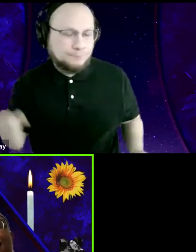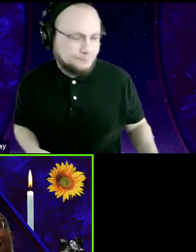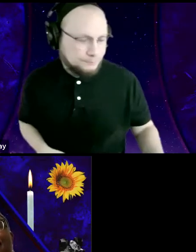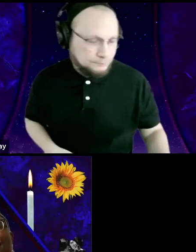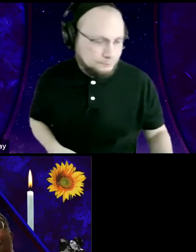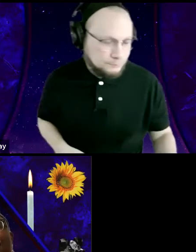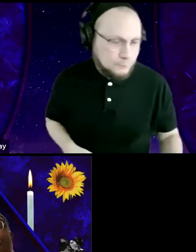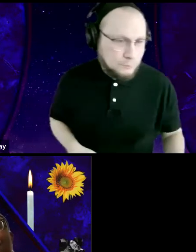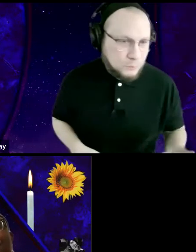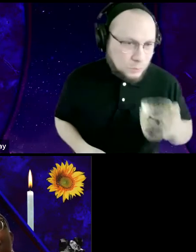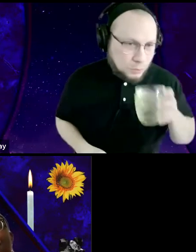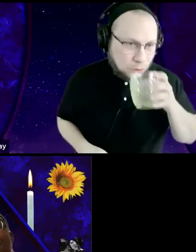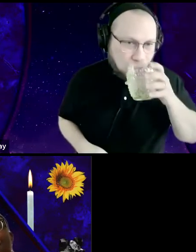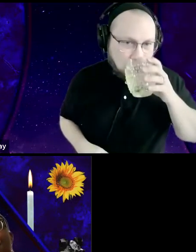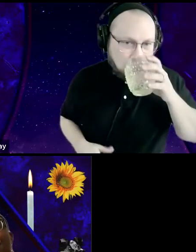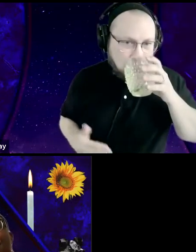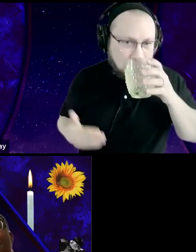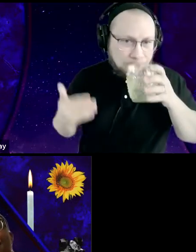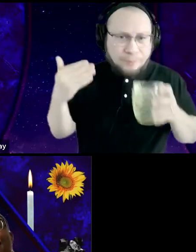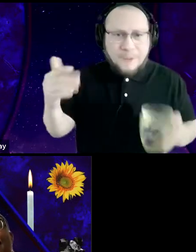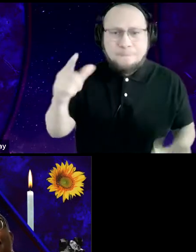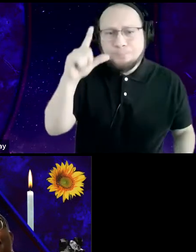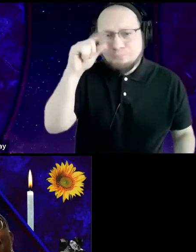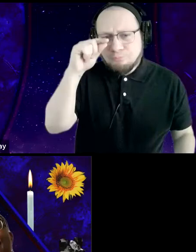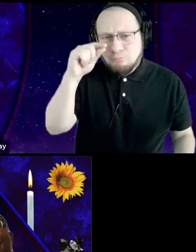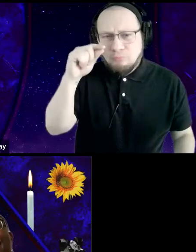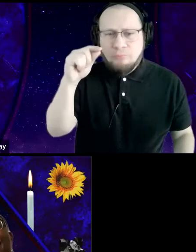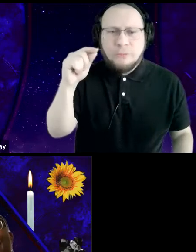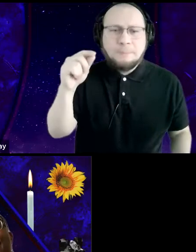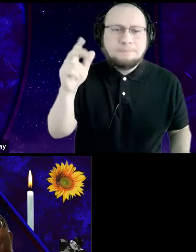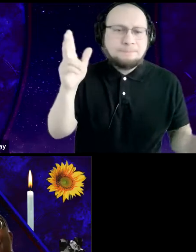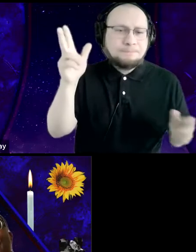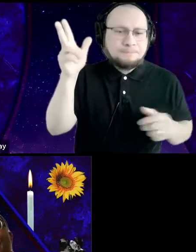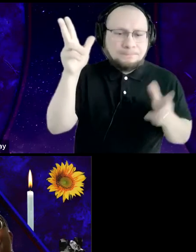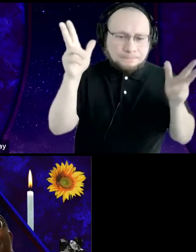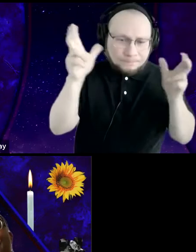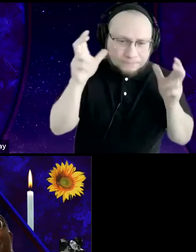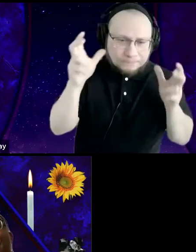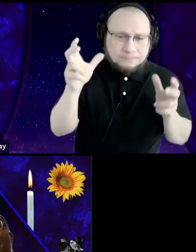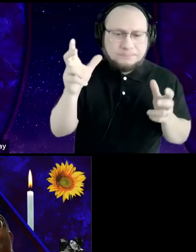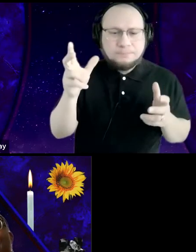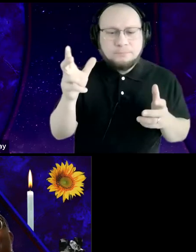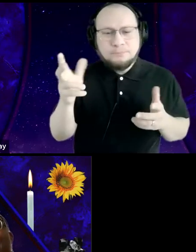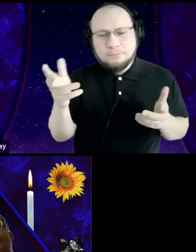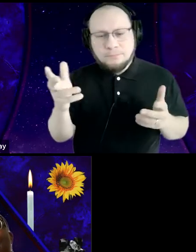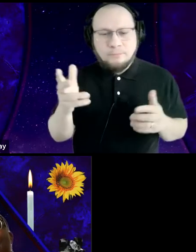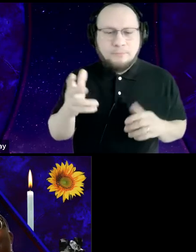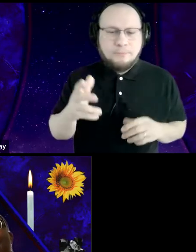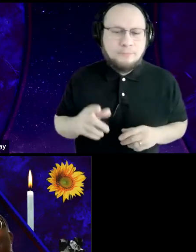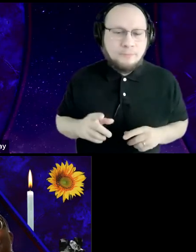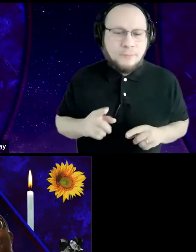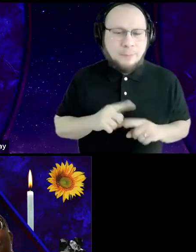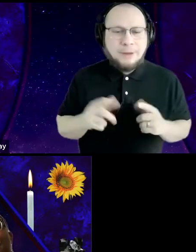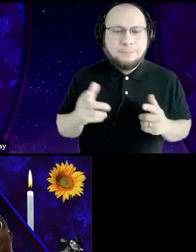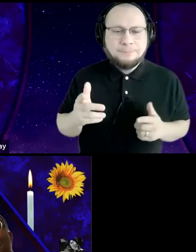you know, you can close your eyes if you want, feel free to just like let this all wash over you. And then I'd love to know